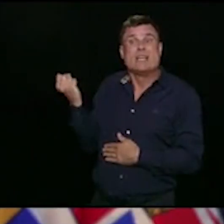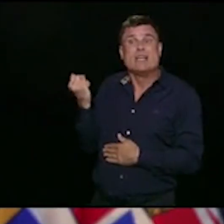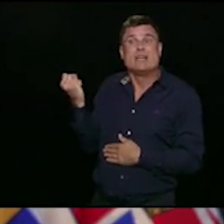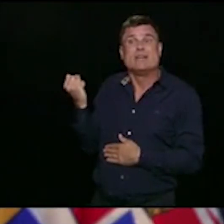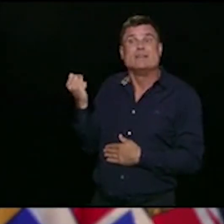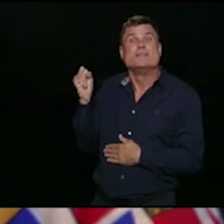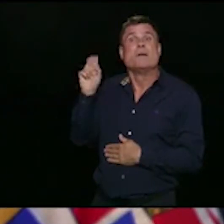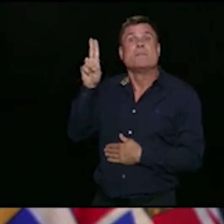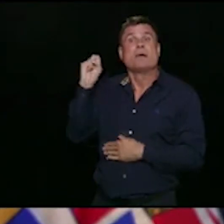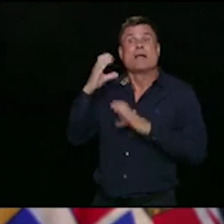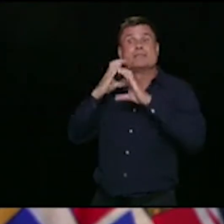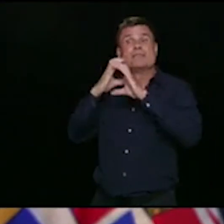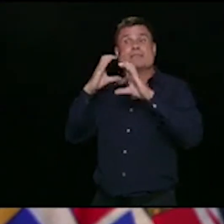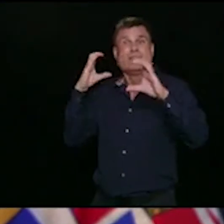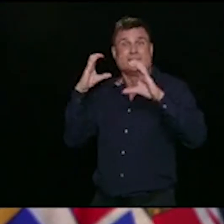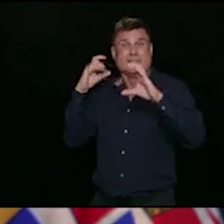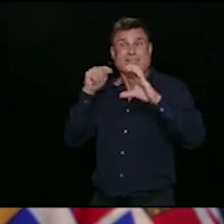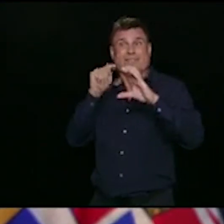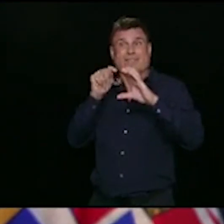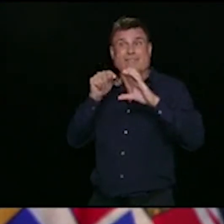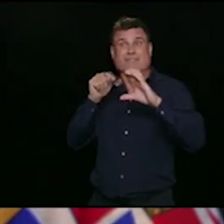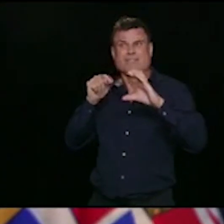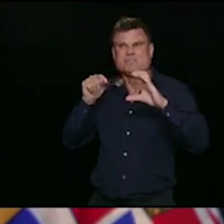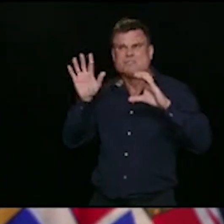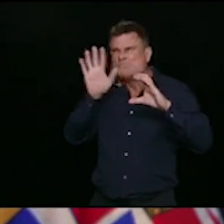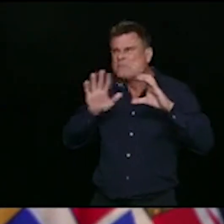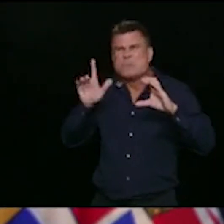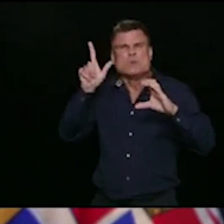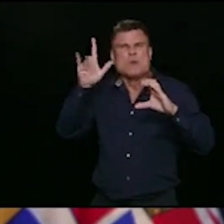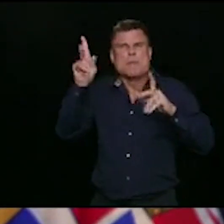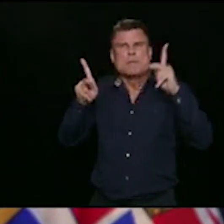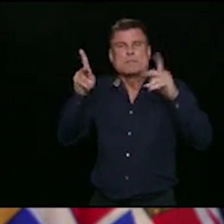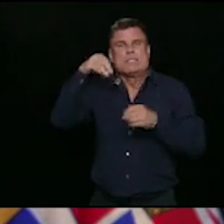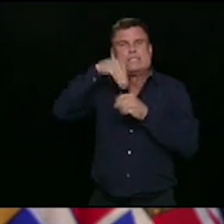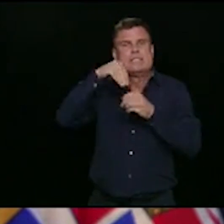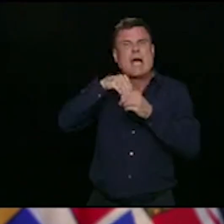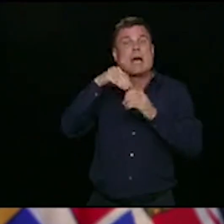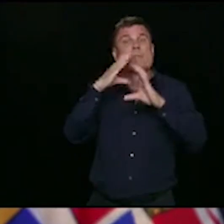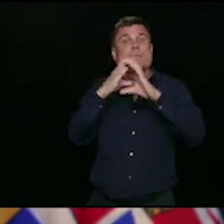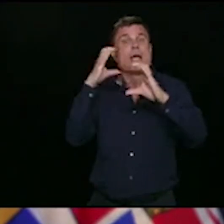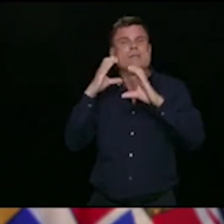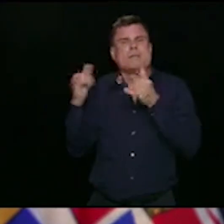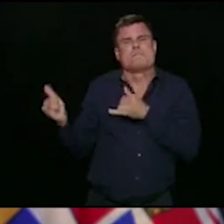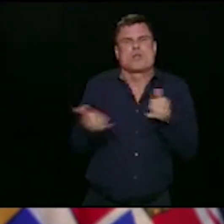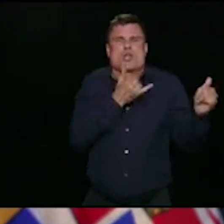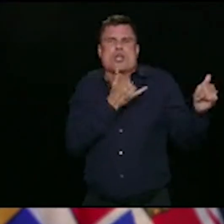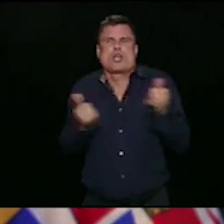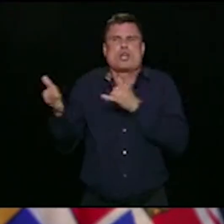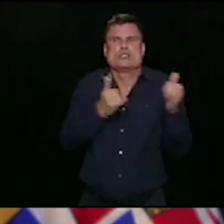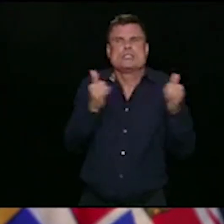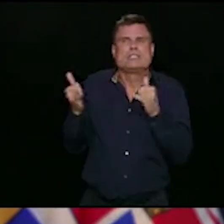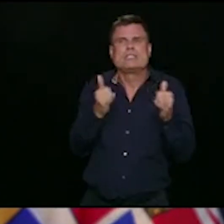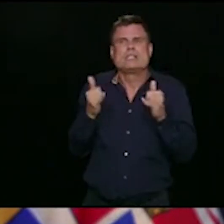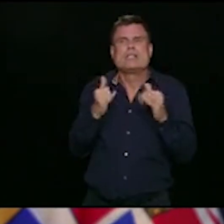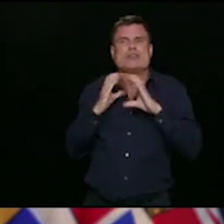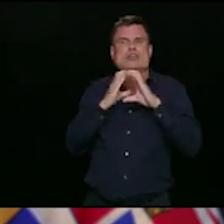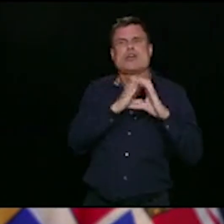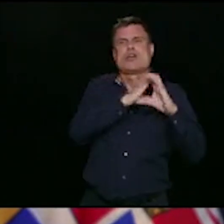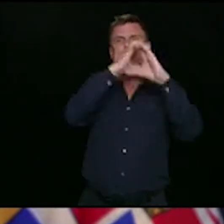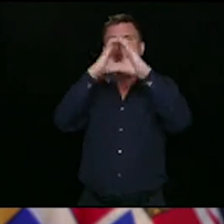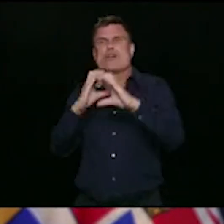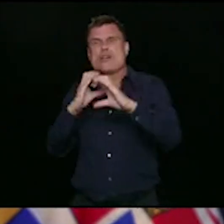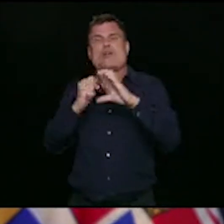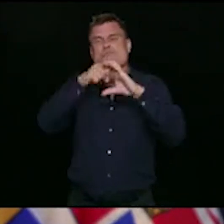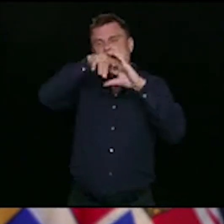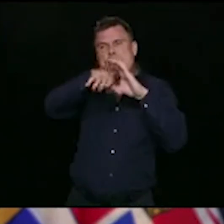I don't know if you saw the story about the party bus on Saturday that pulled up to a bar on Granville Street, and dozens of people piled out trying to get